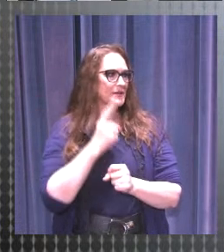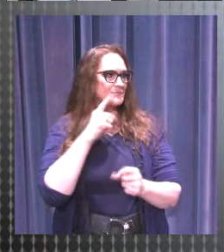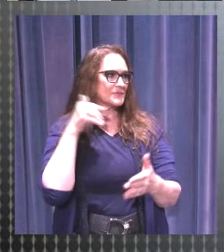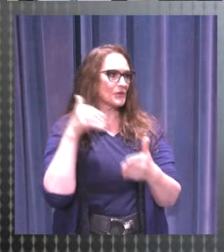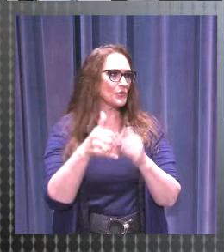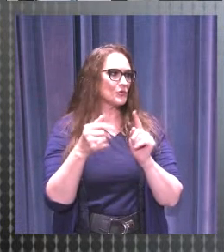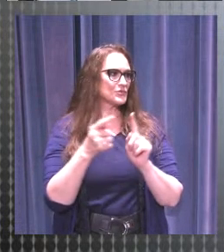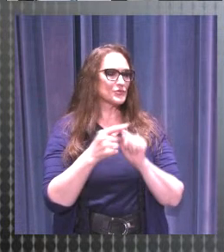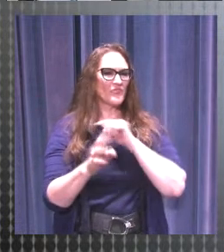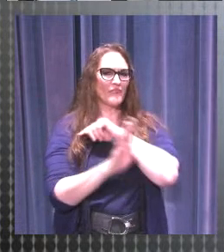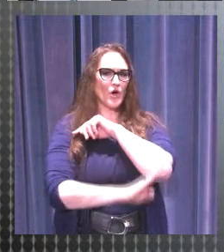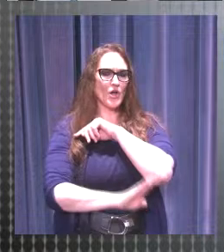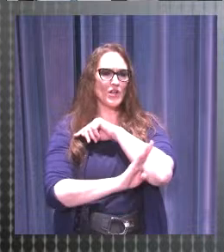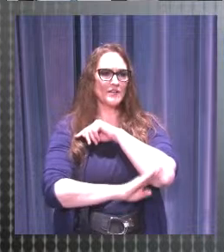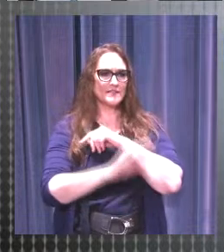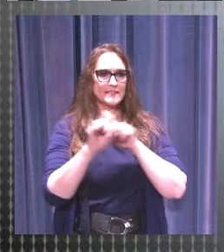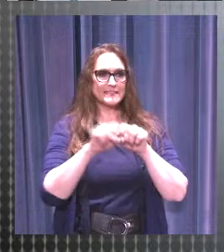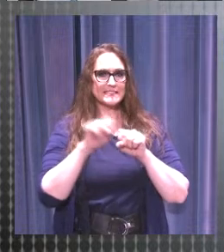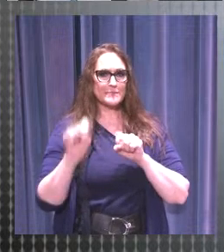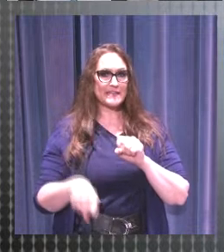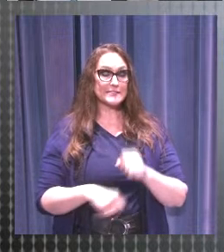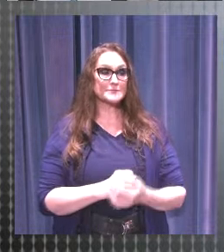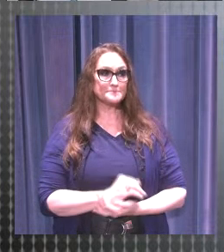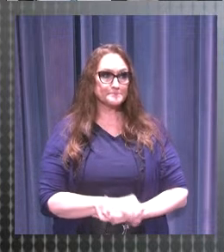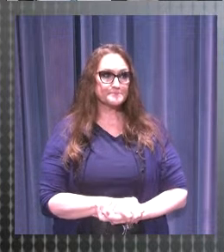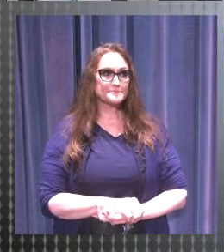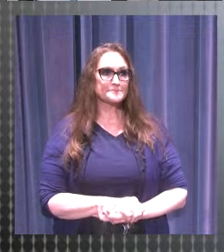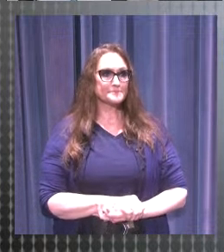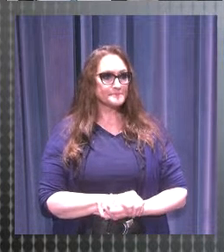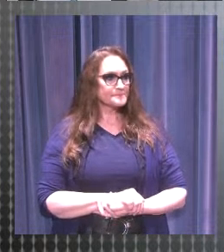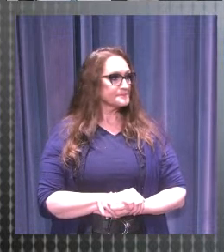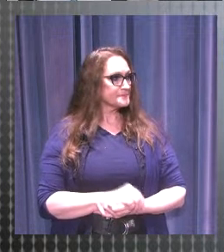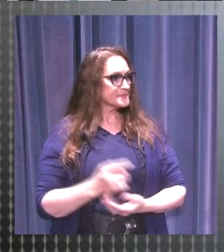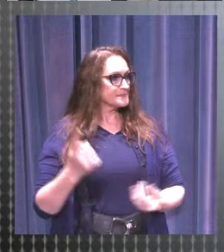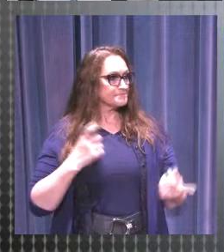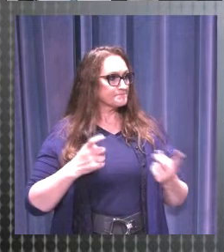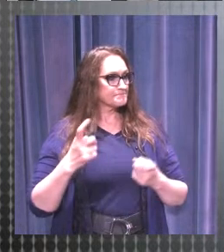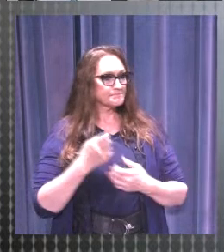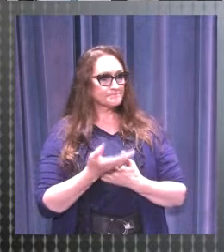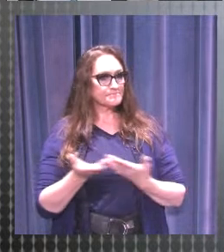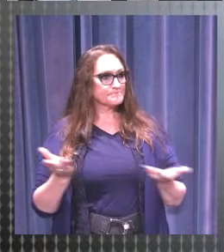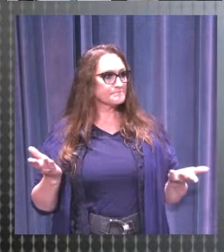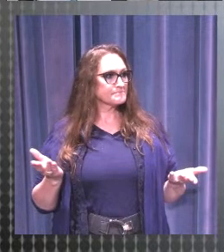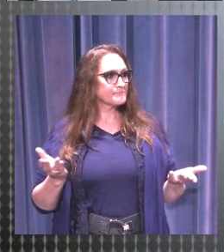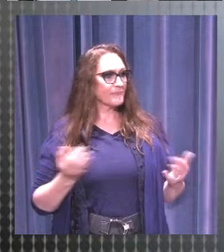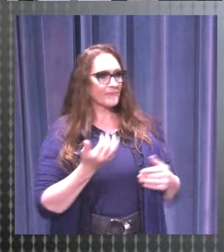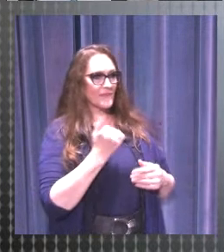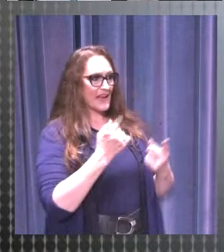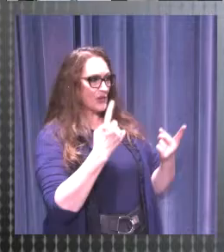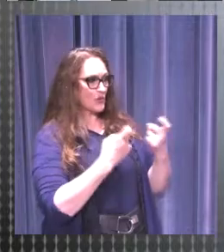to the fall semester. And I'll take your questions. Any questions?